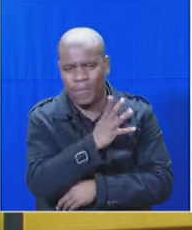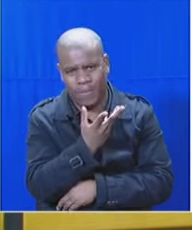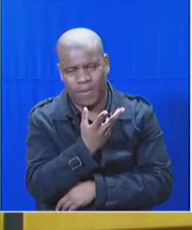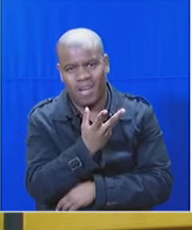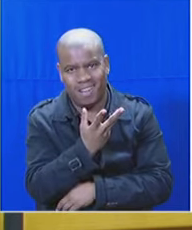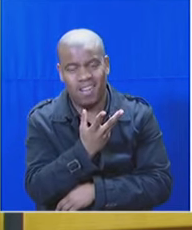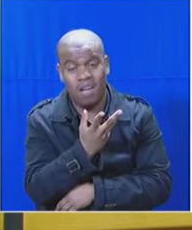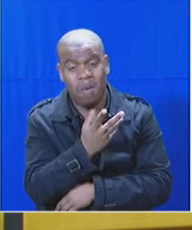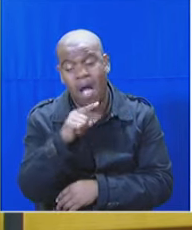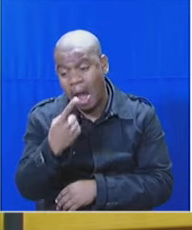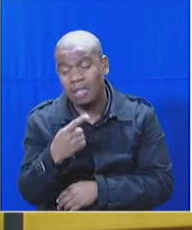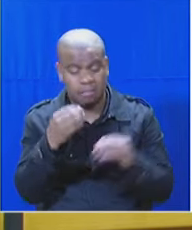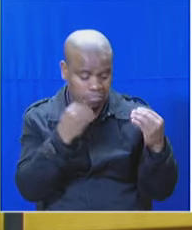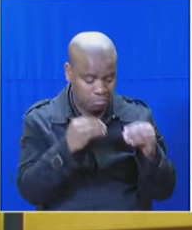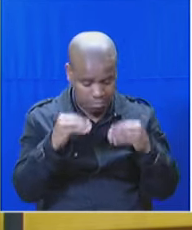the unscrupulous